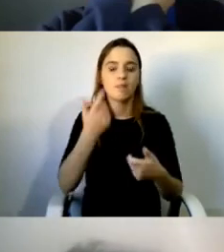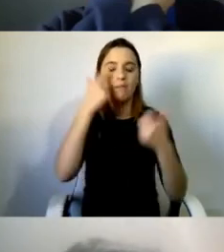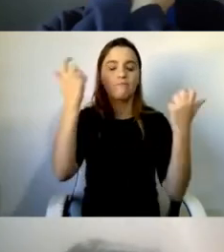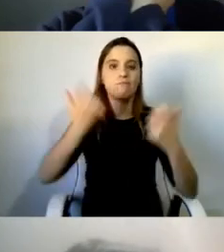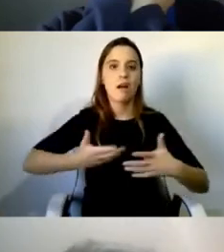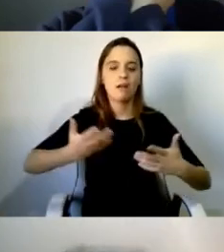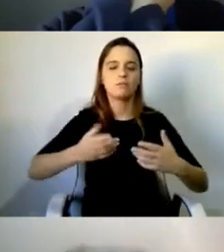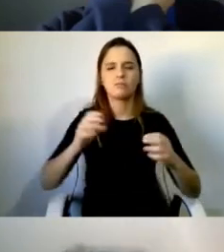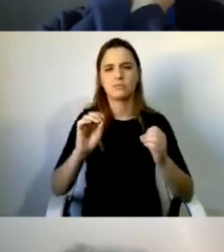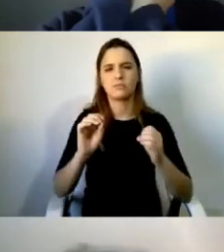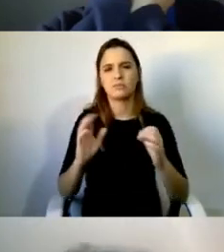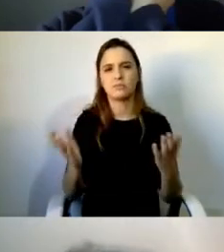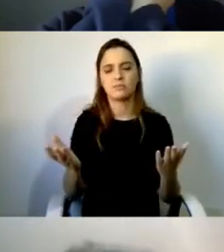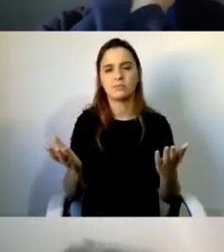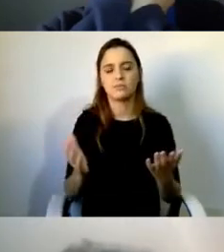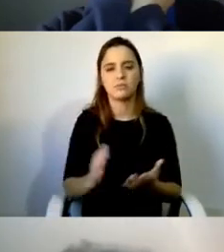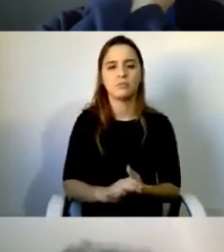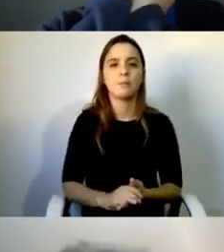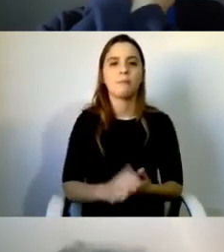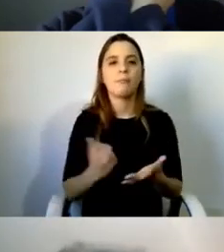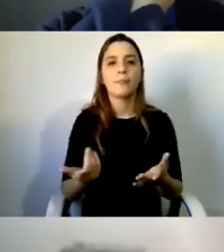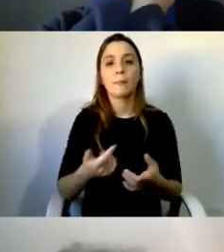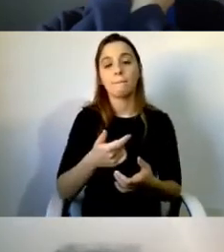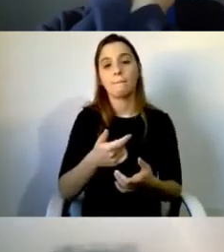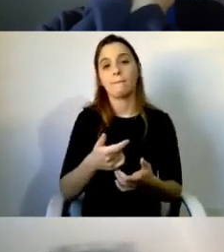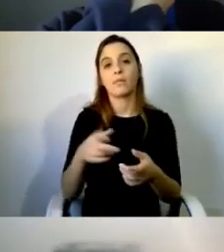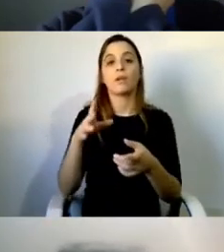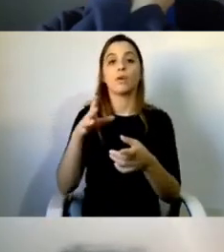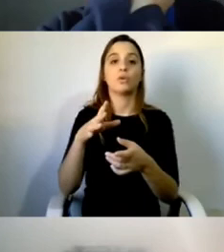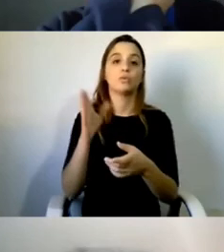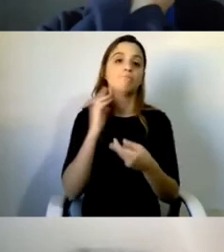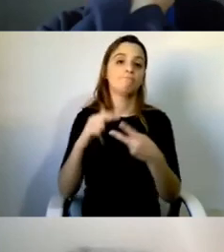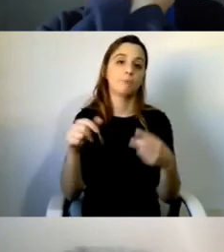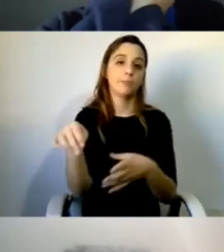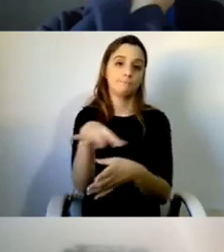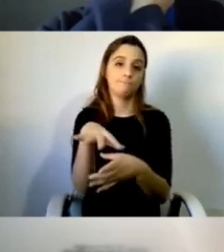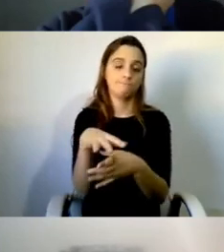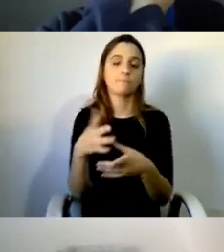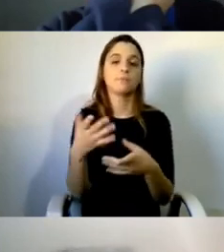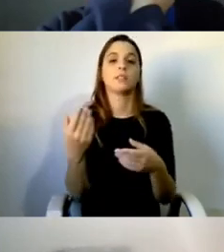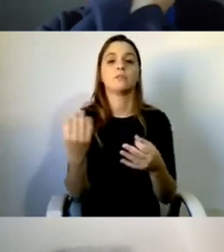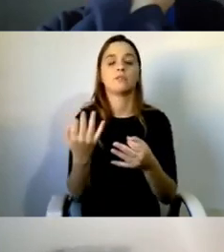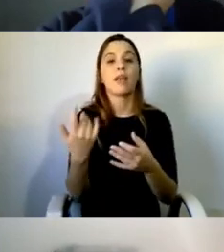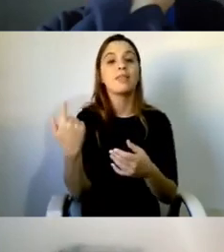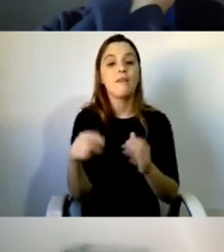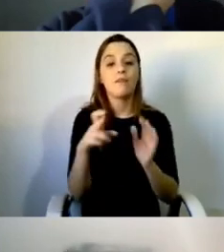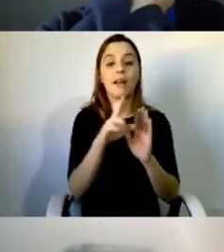Then local authorities are expected to receive monthly reports from the